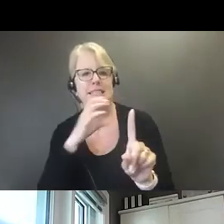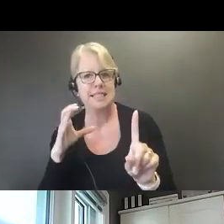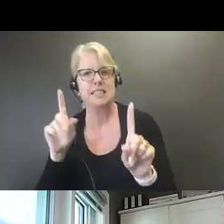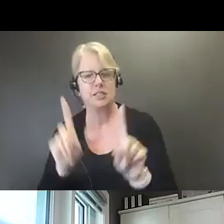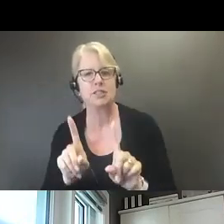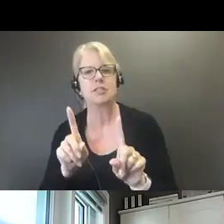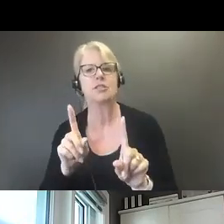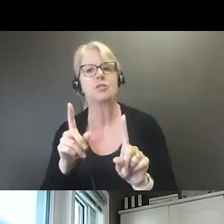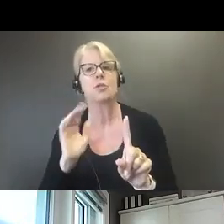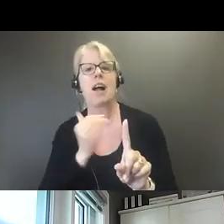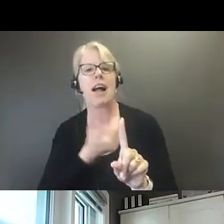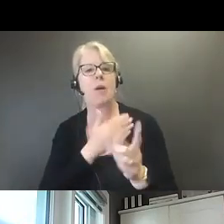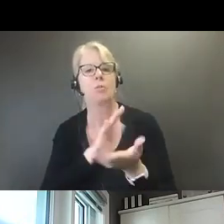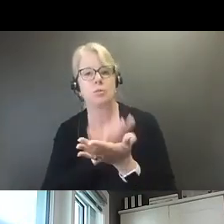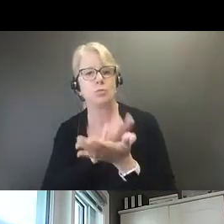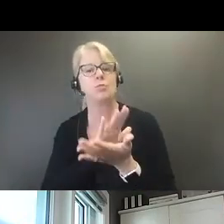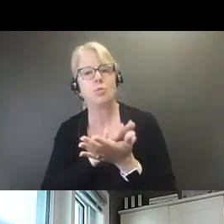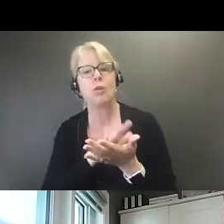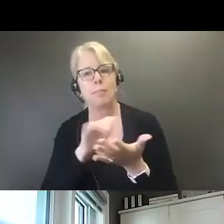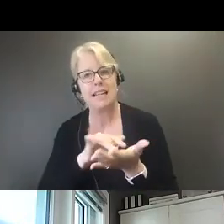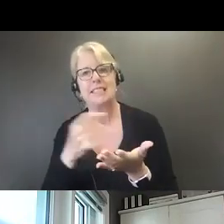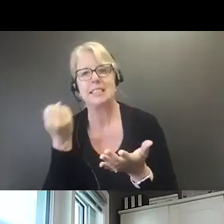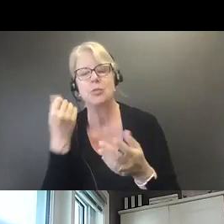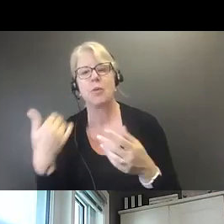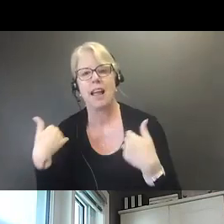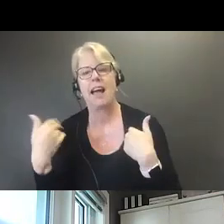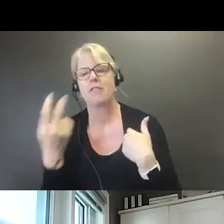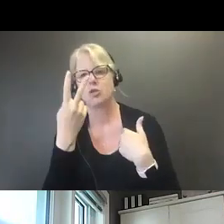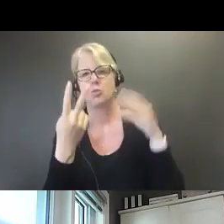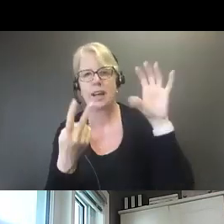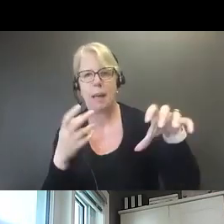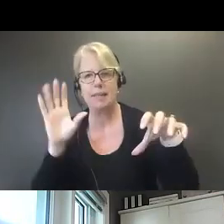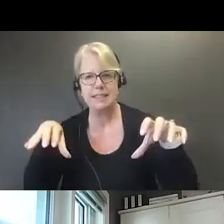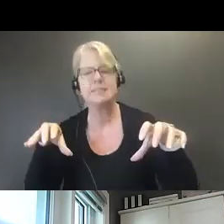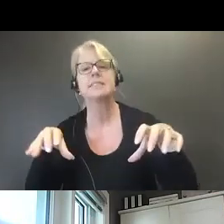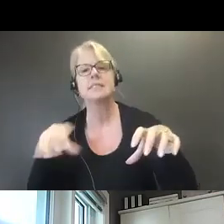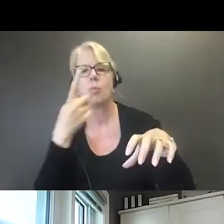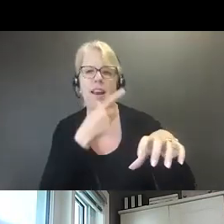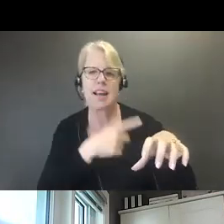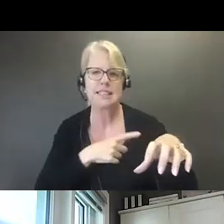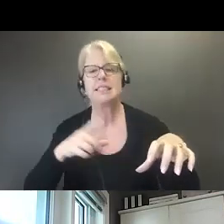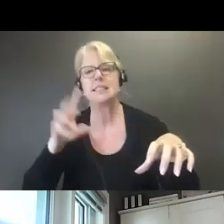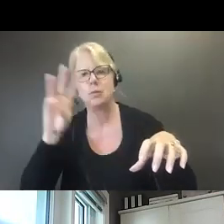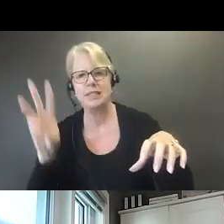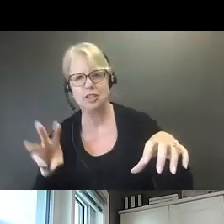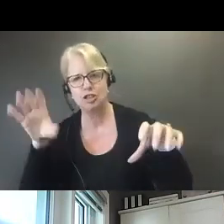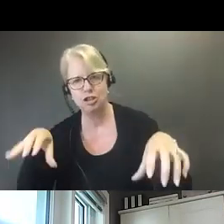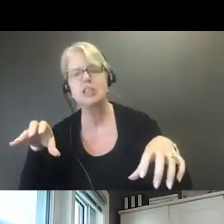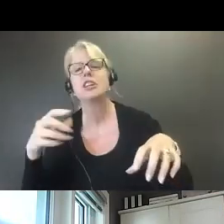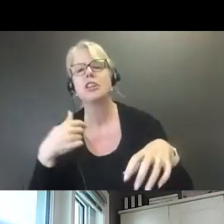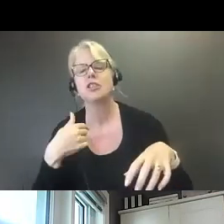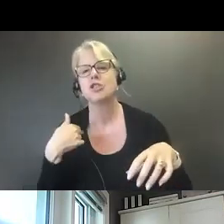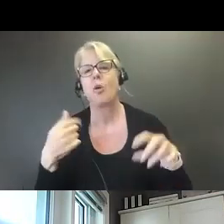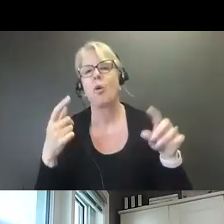our chapter from Schulich School of Medicine and Dentistry, and we have two campuses, both in London and Windsor. So we pair student volunteers from